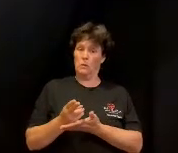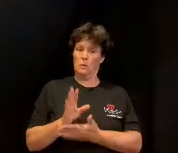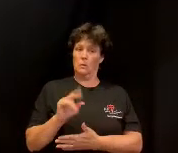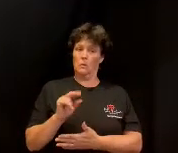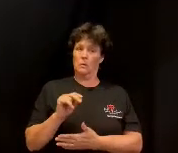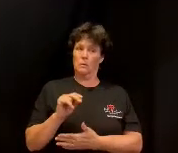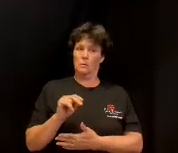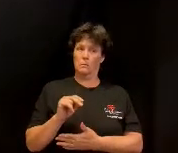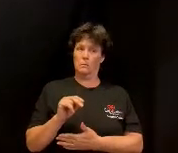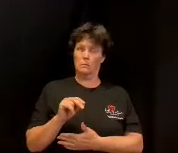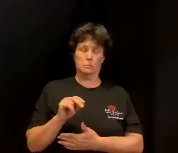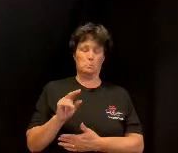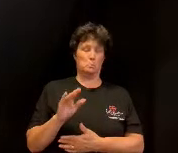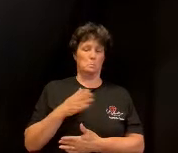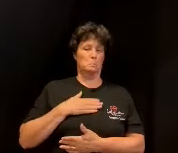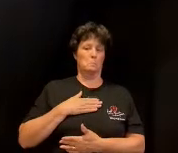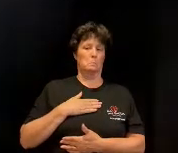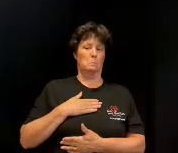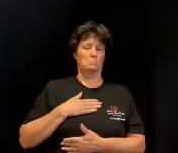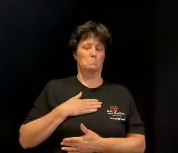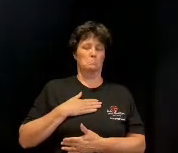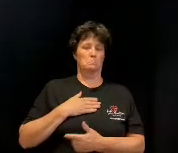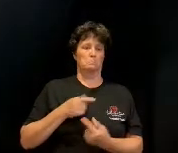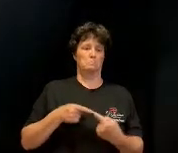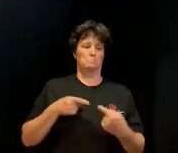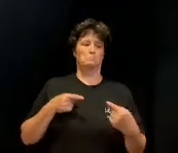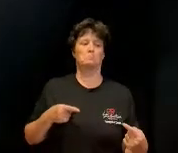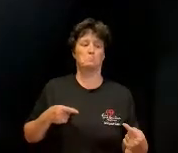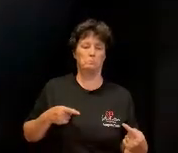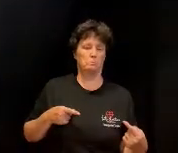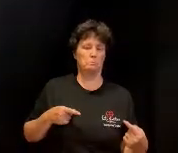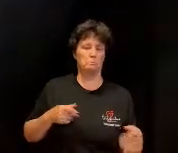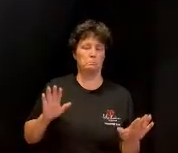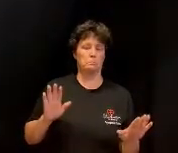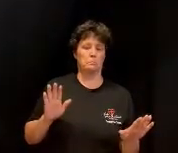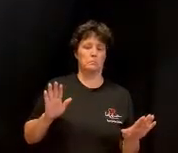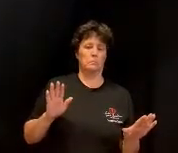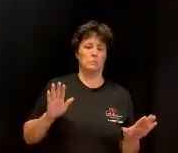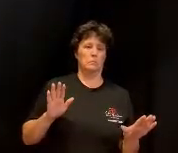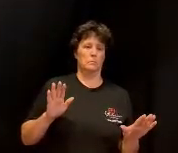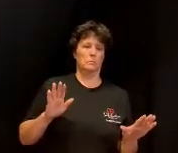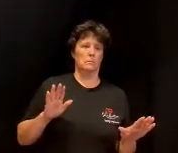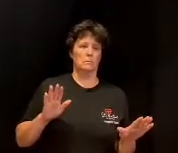That ain't my truth. Maybe it's not, but